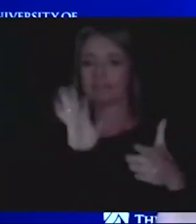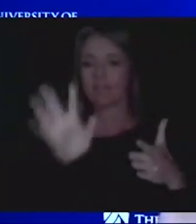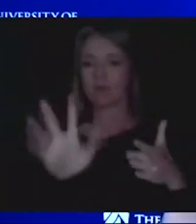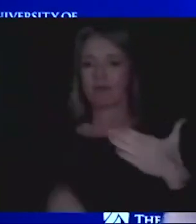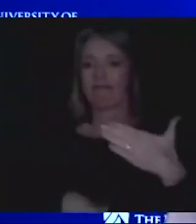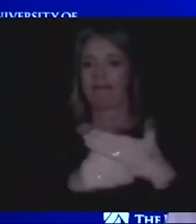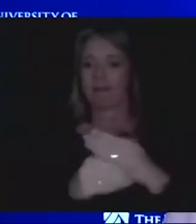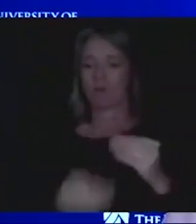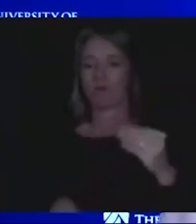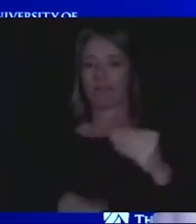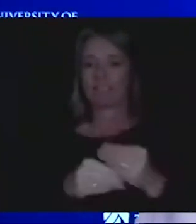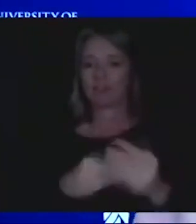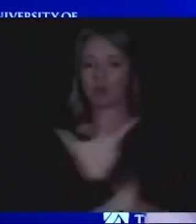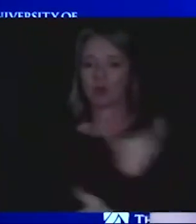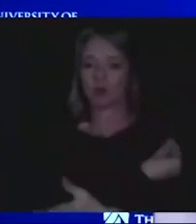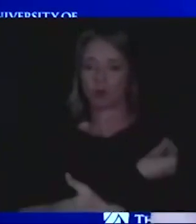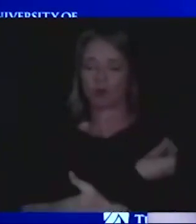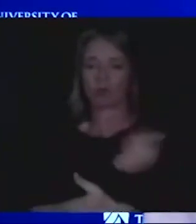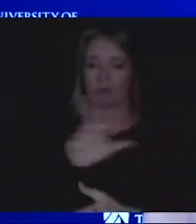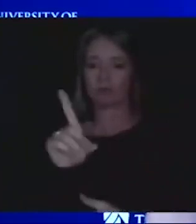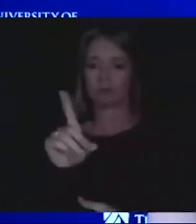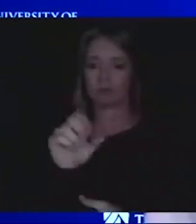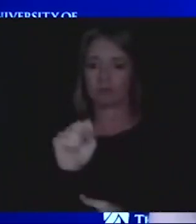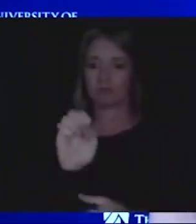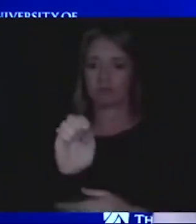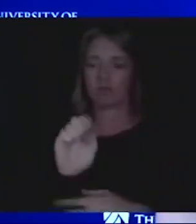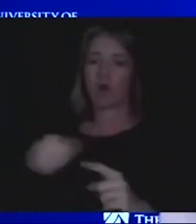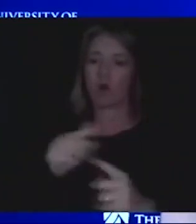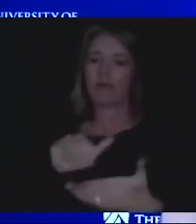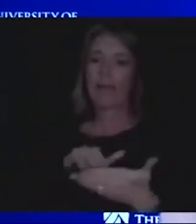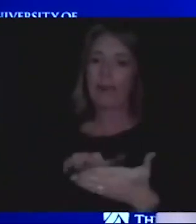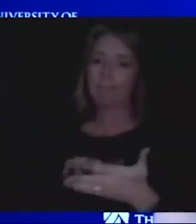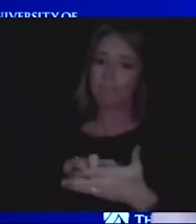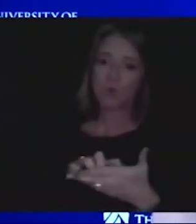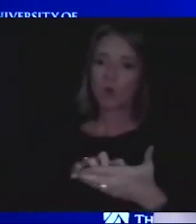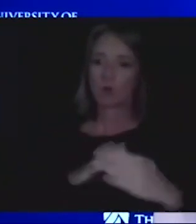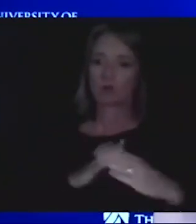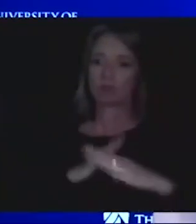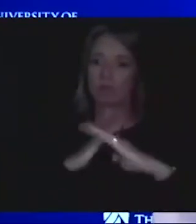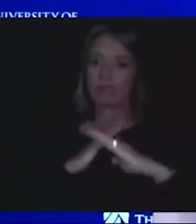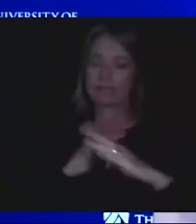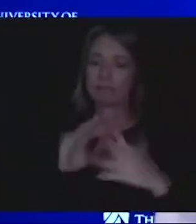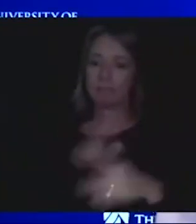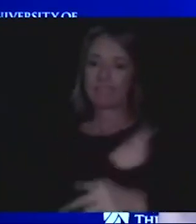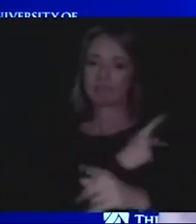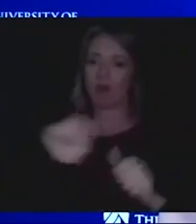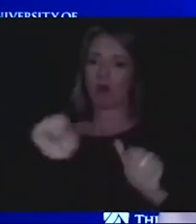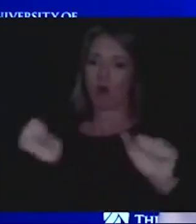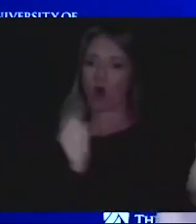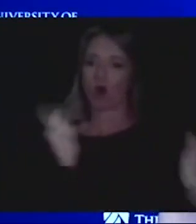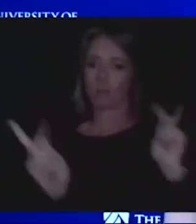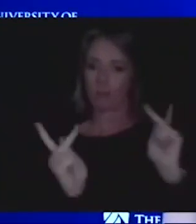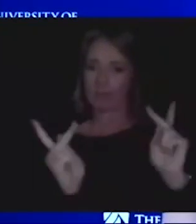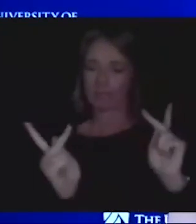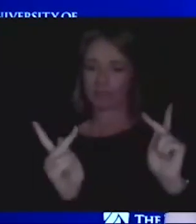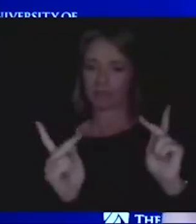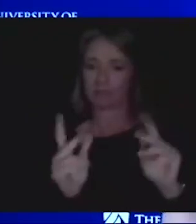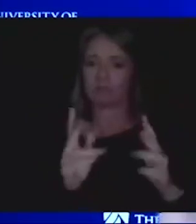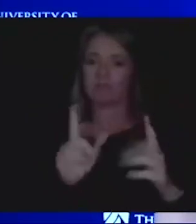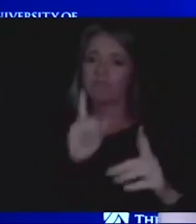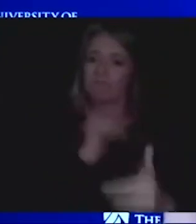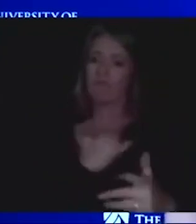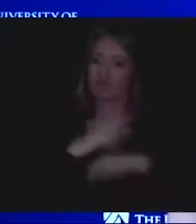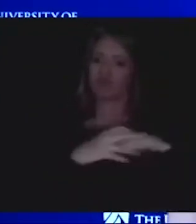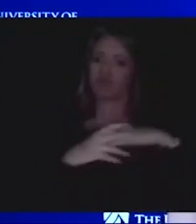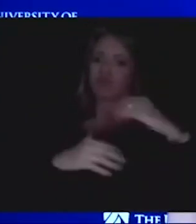for not only immunosuppressed patients, but the rest of the population as well. But again, just take comfort in understanding that even all of these